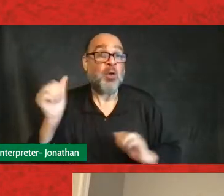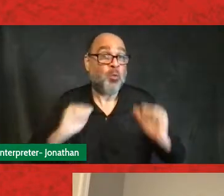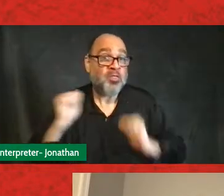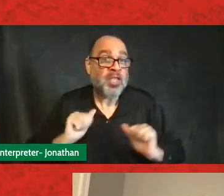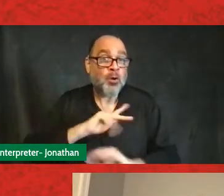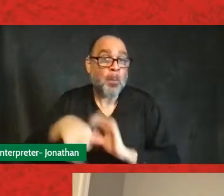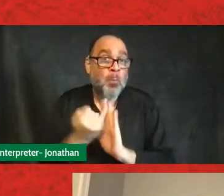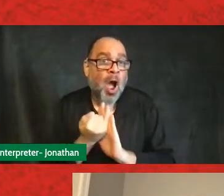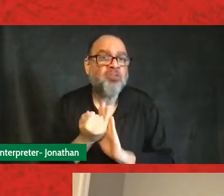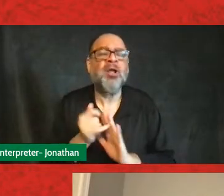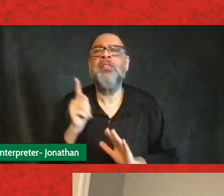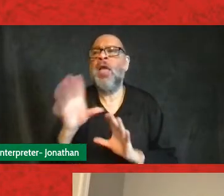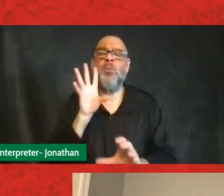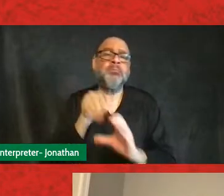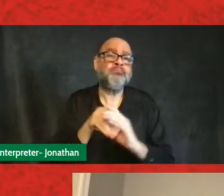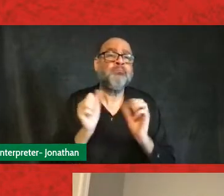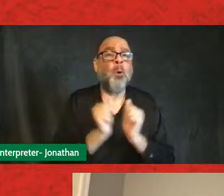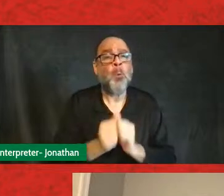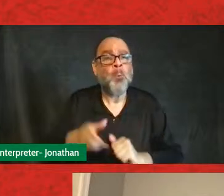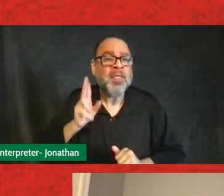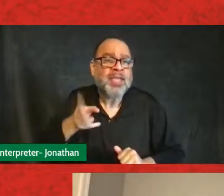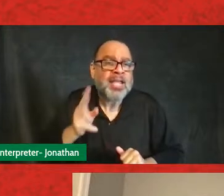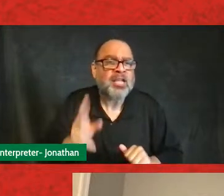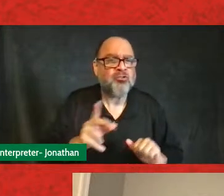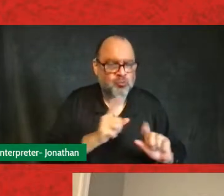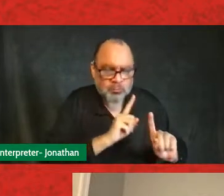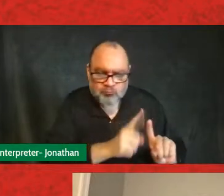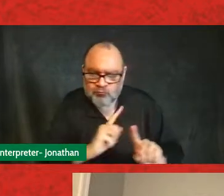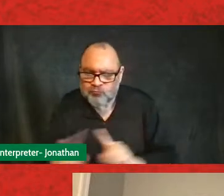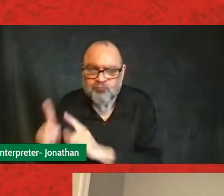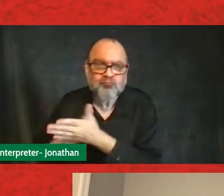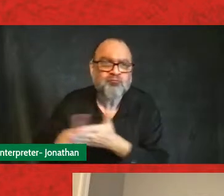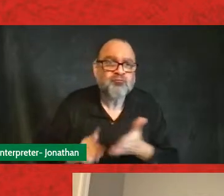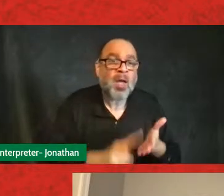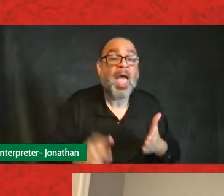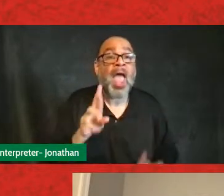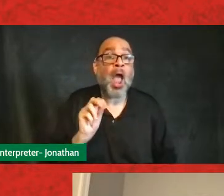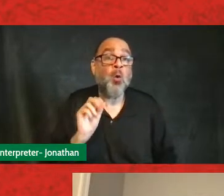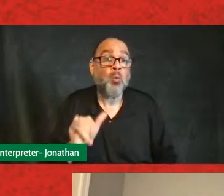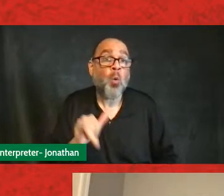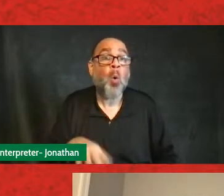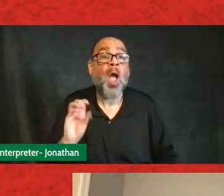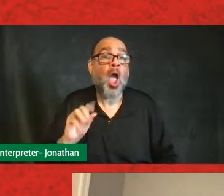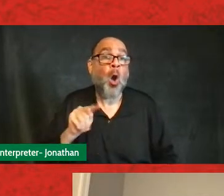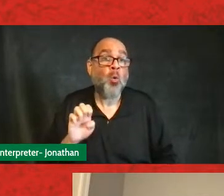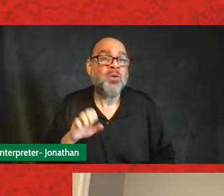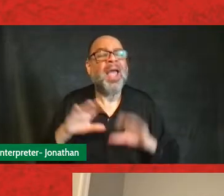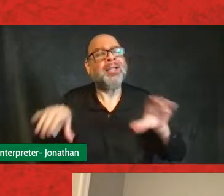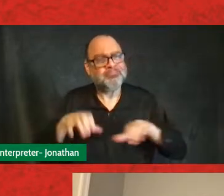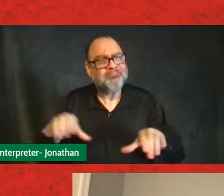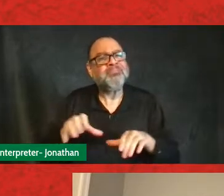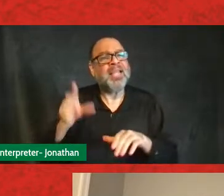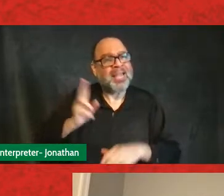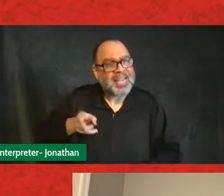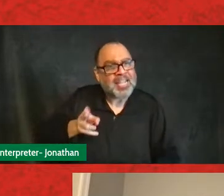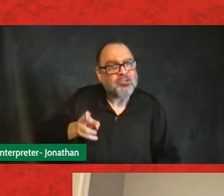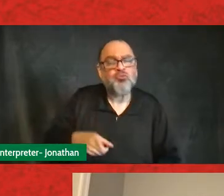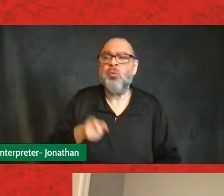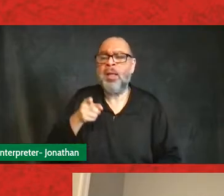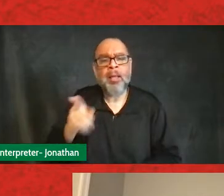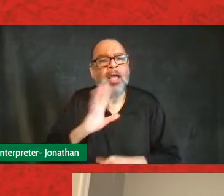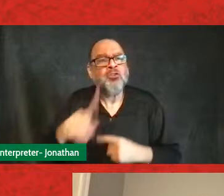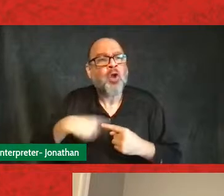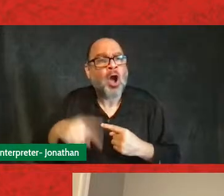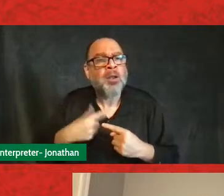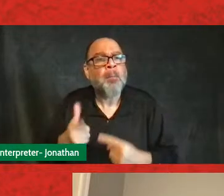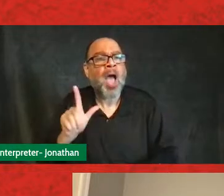these histories. And Weatherby and Roy Otte did a history in which they talked about the legend of this